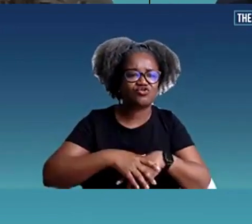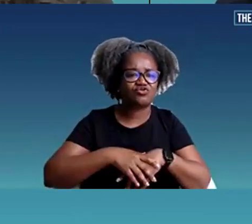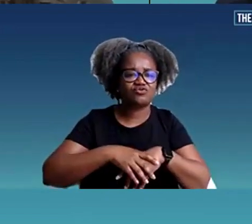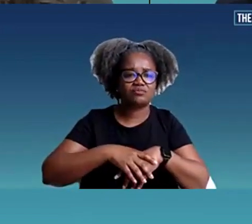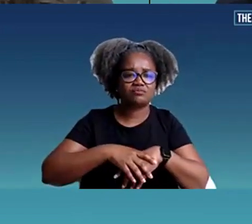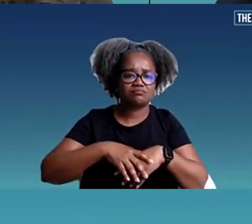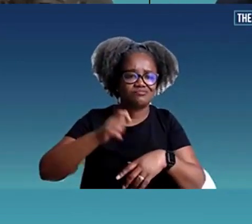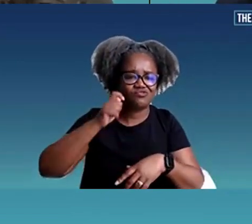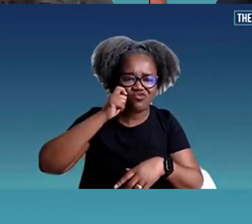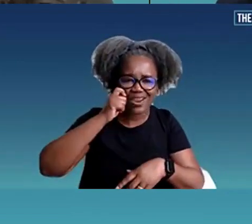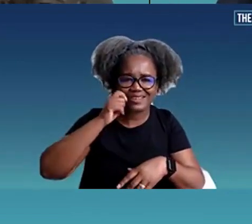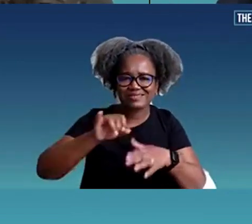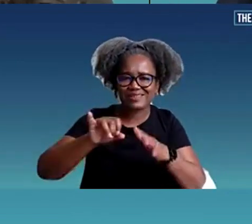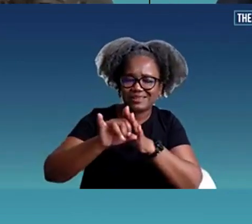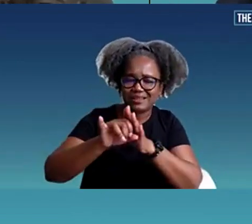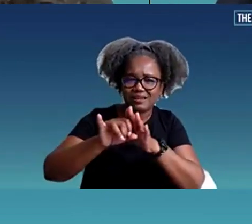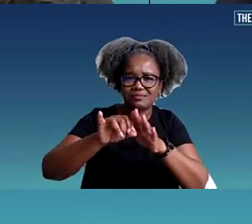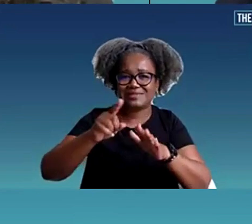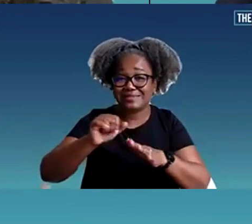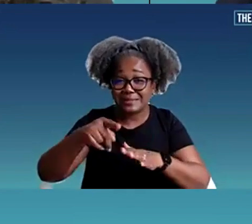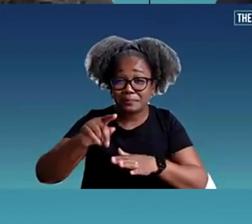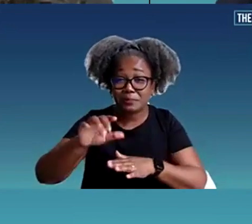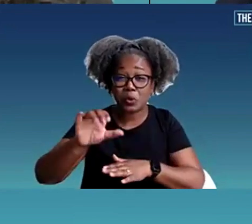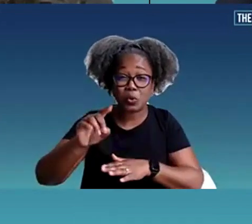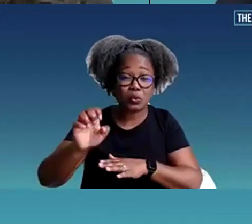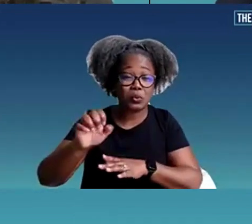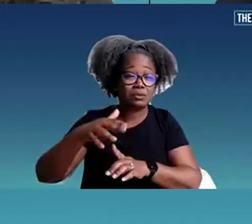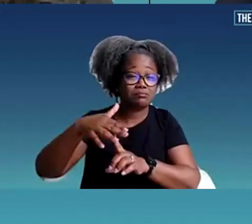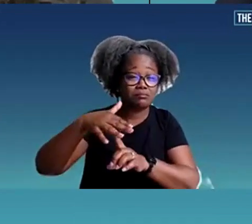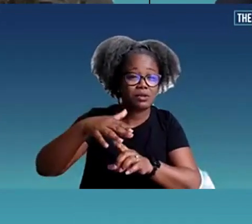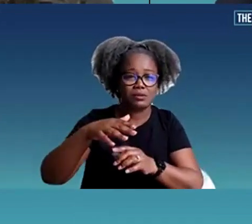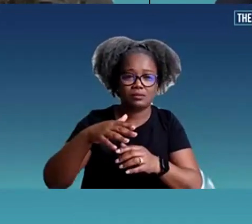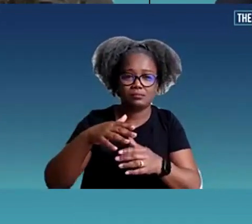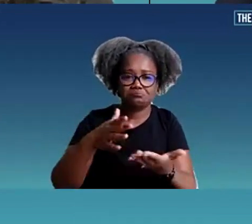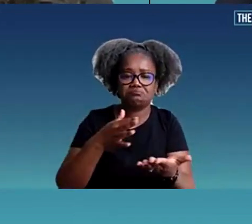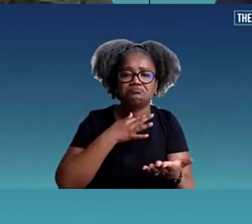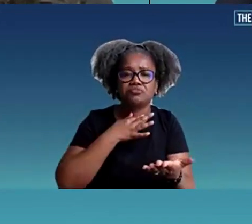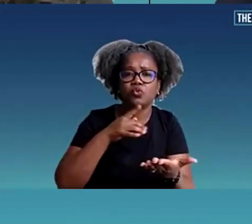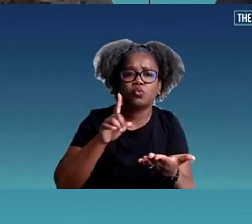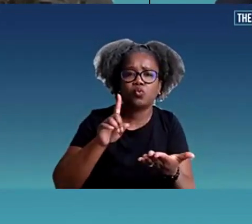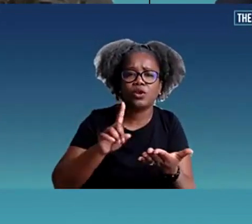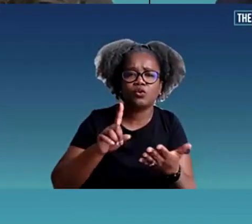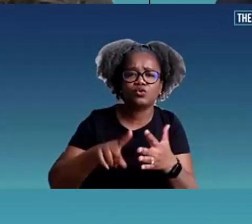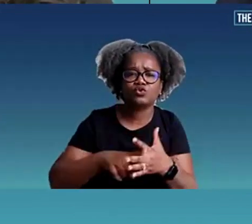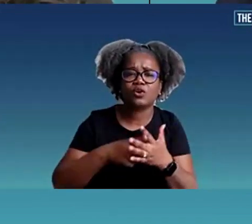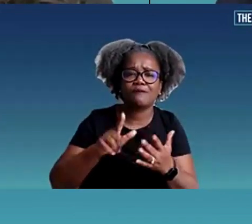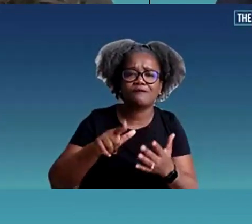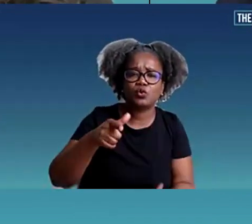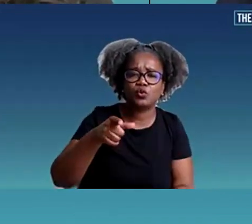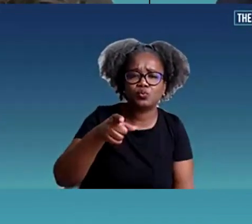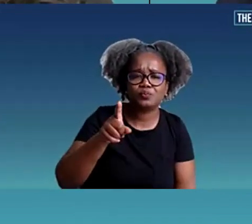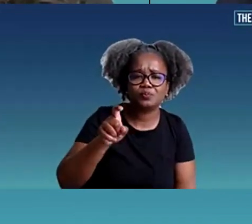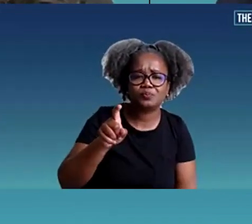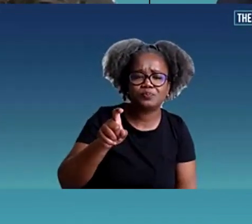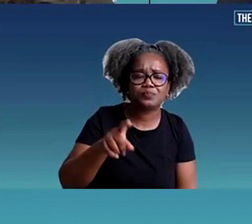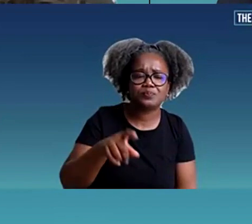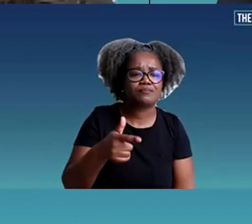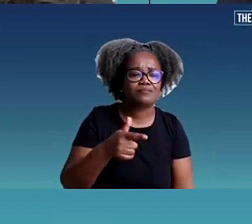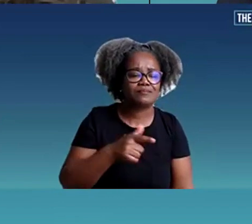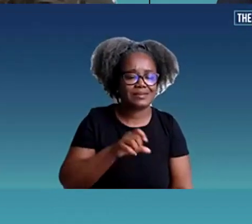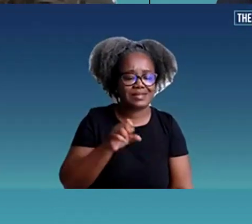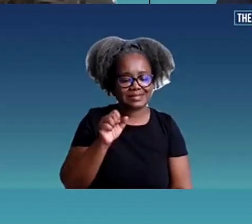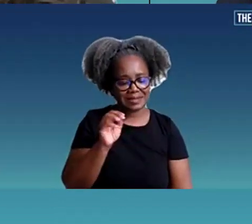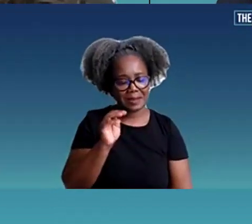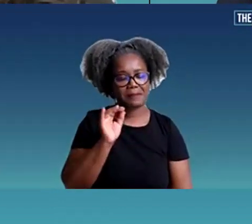resources to get started collecting data? Where would you advise to start? Okay, so I'm going to take it from the